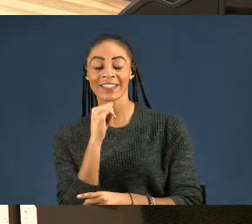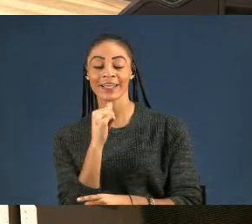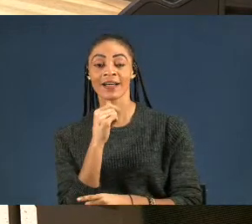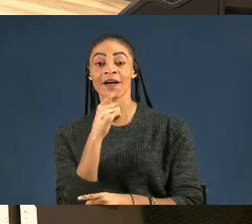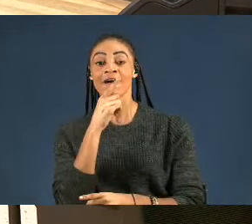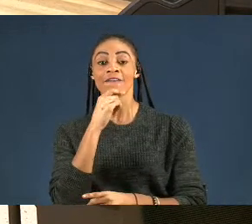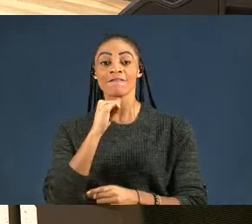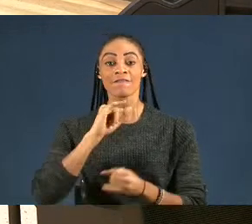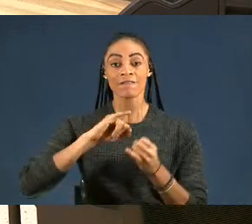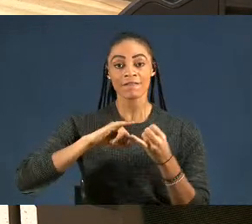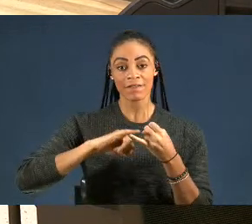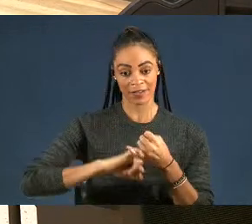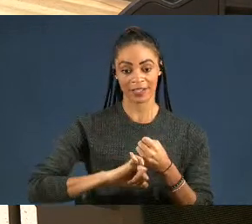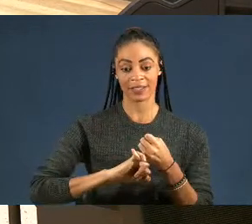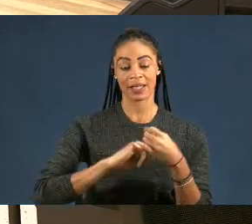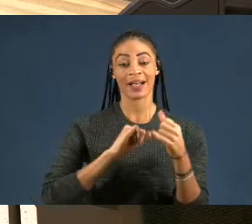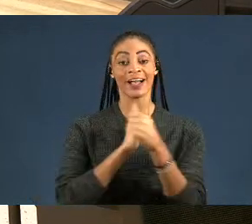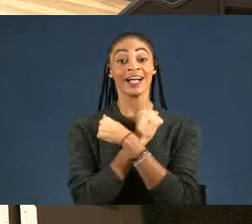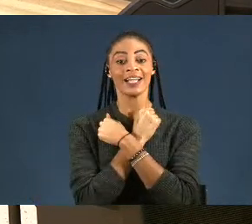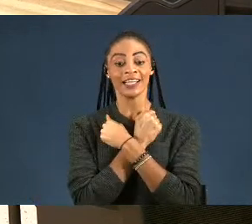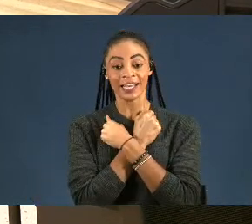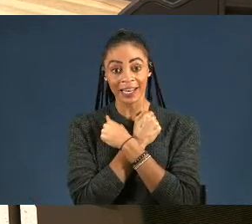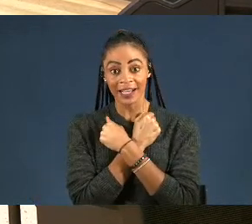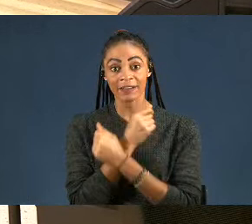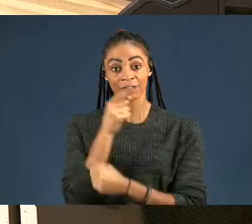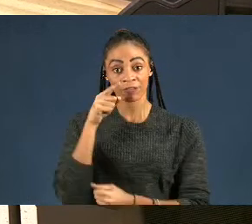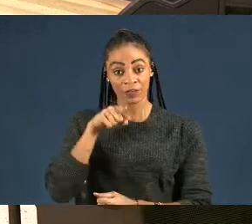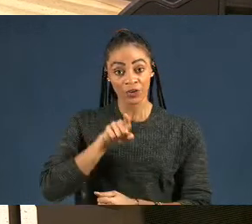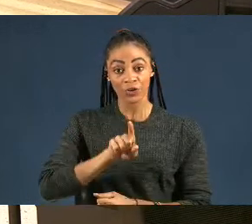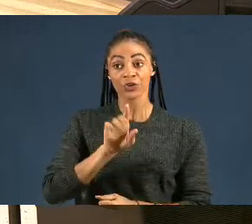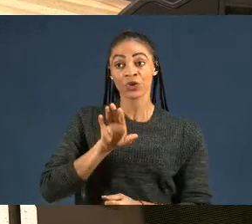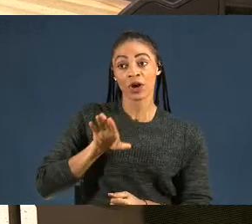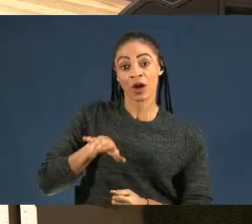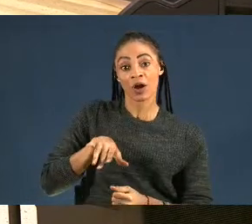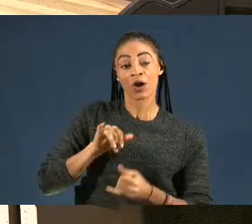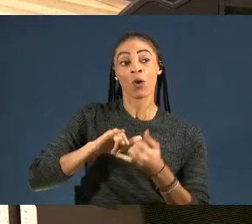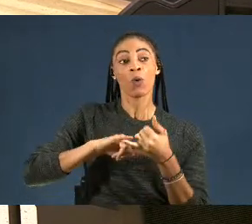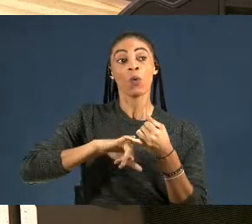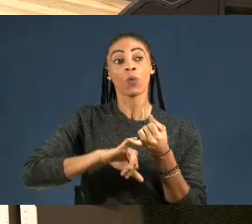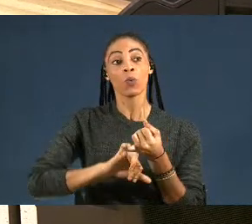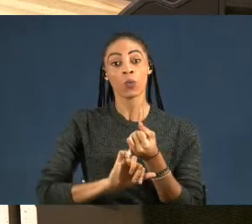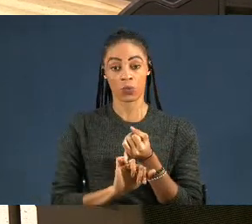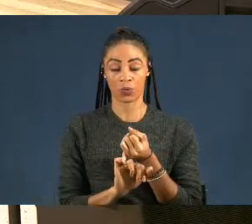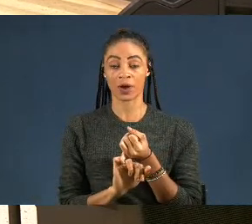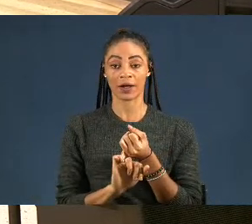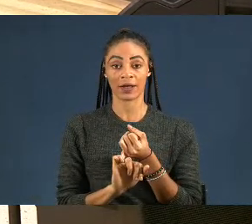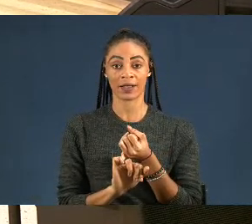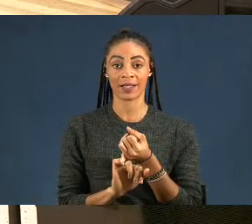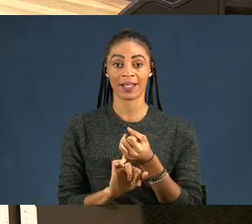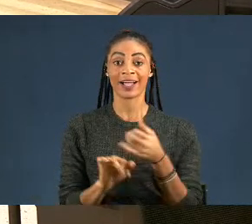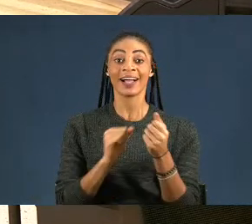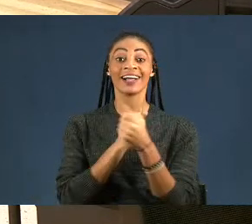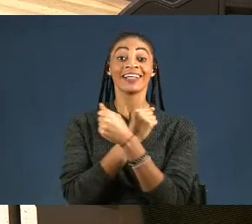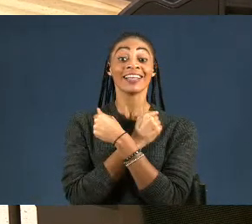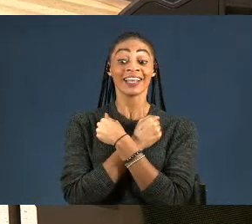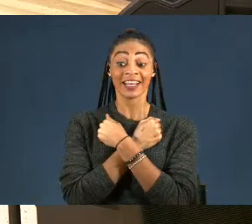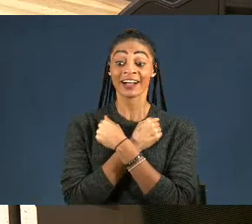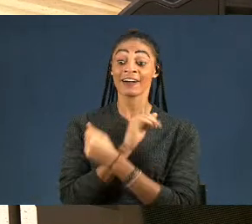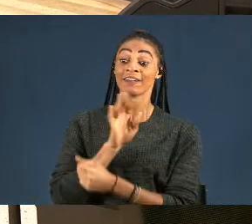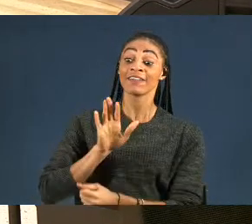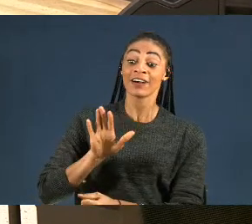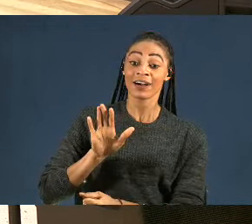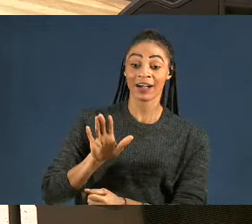husbands, love your wife. Love your wives. Love her as